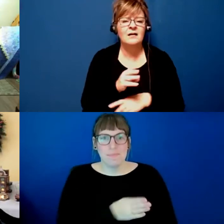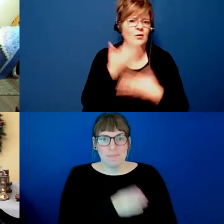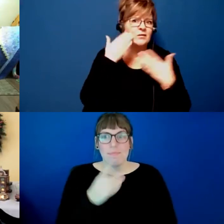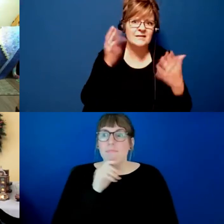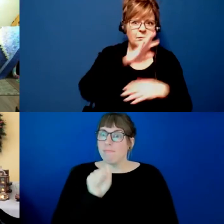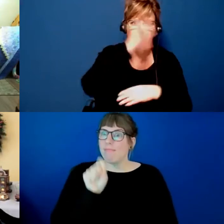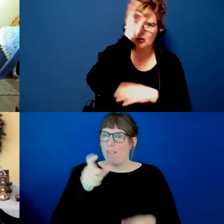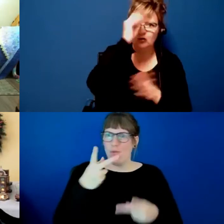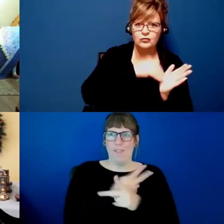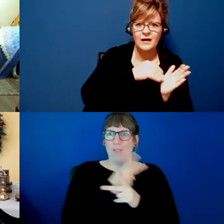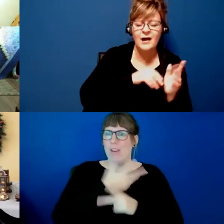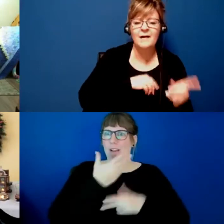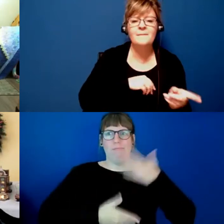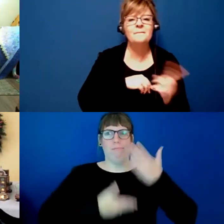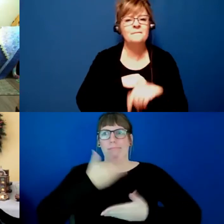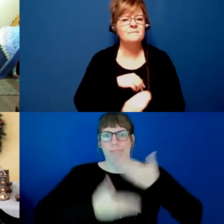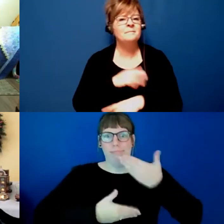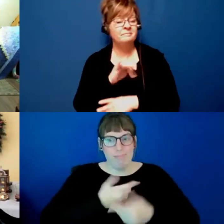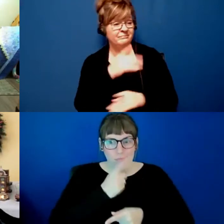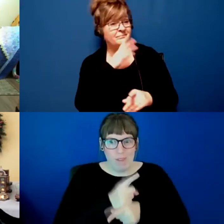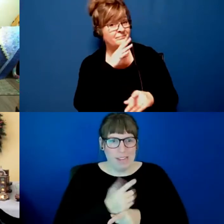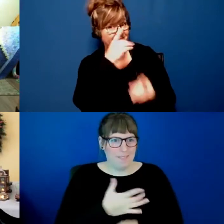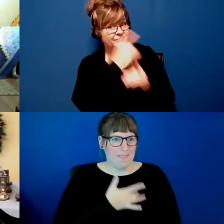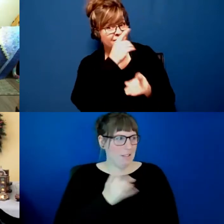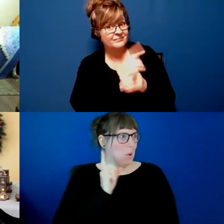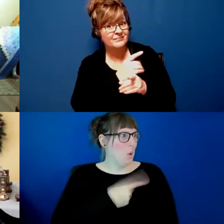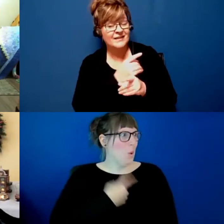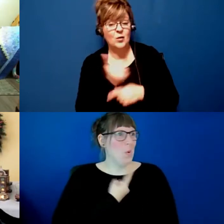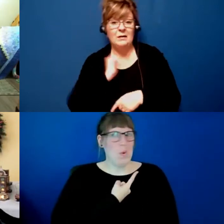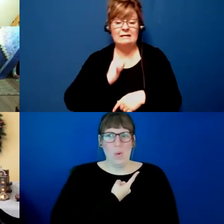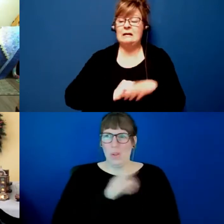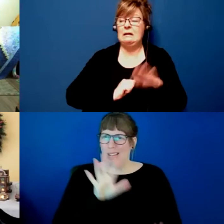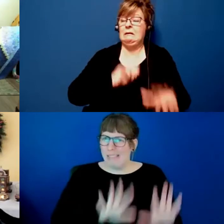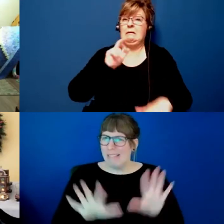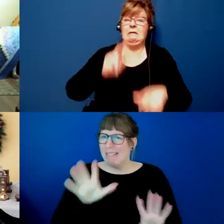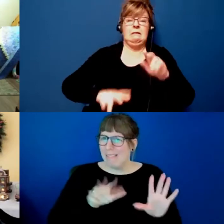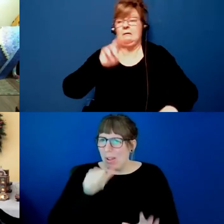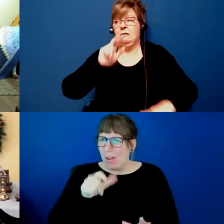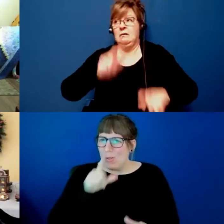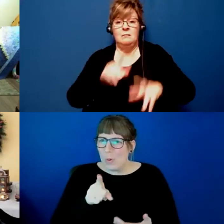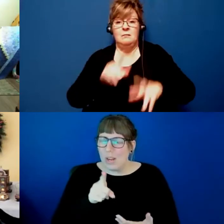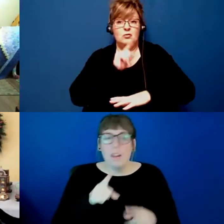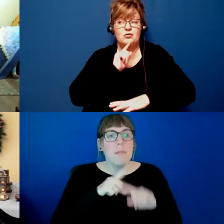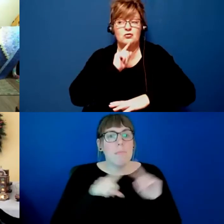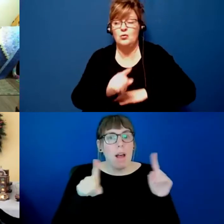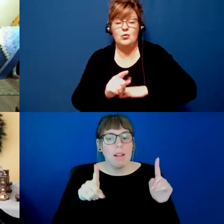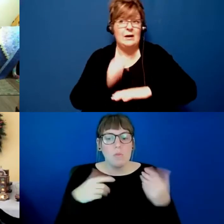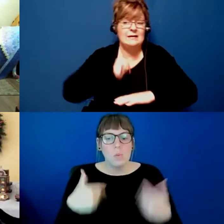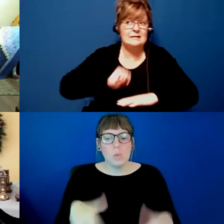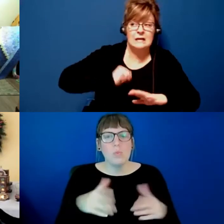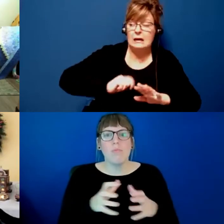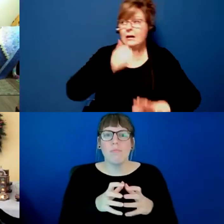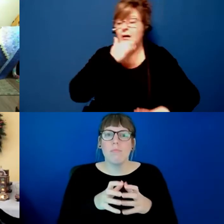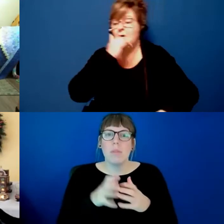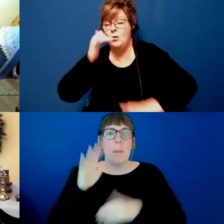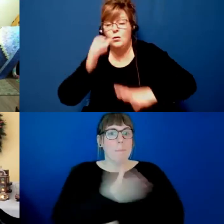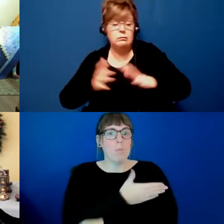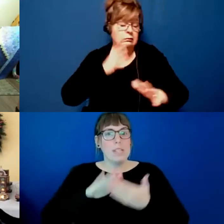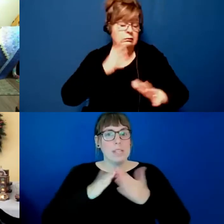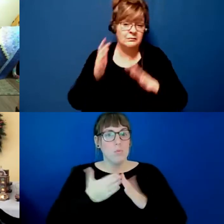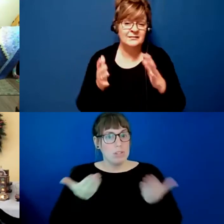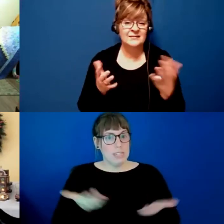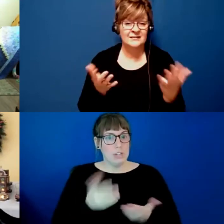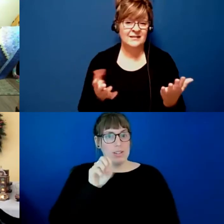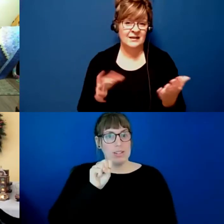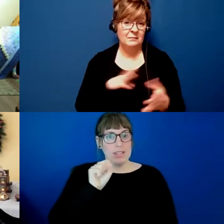you? And you just you feel like you're the only person doing this, but there's a lot more infrastructure in the music community here in Saskatoon